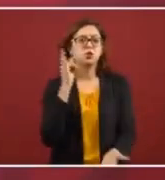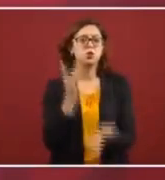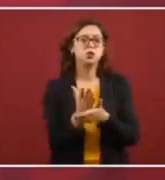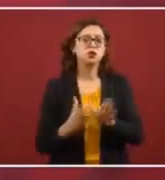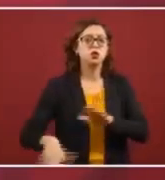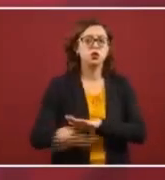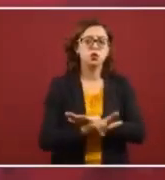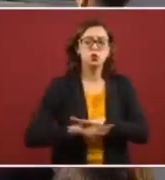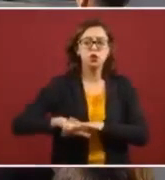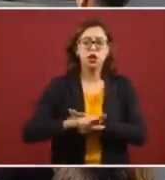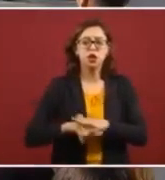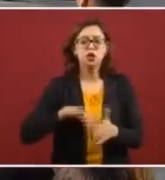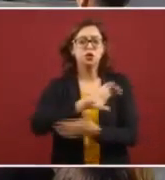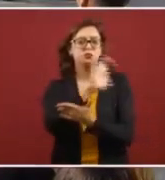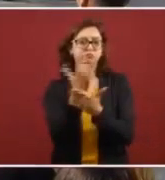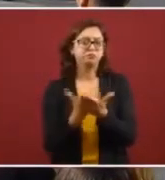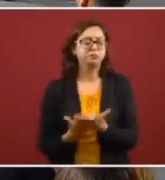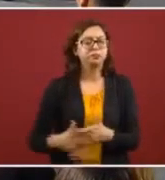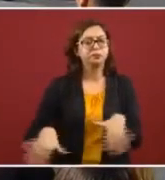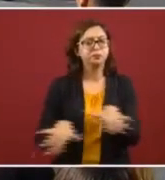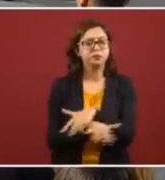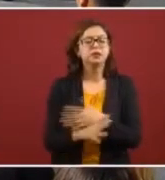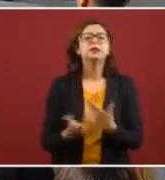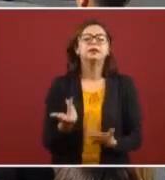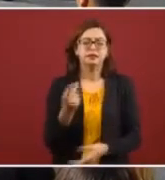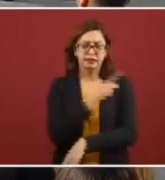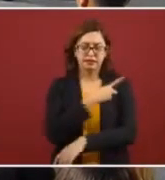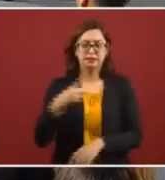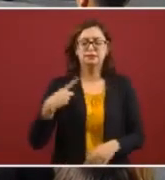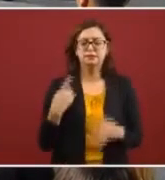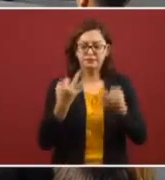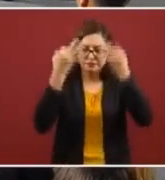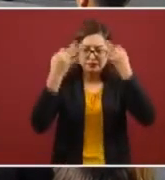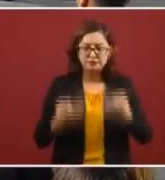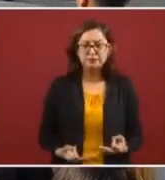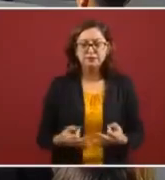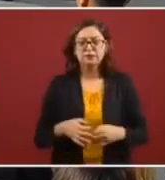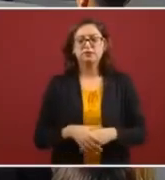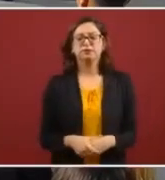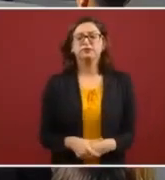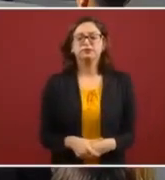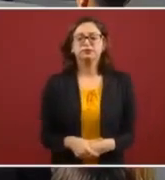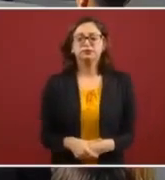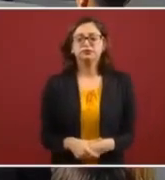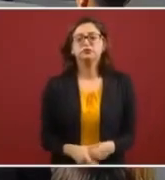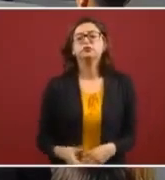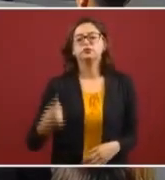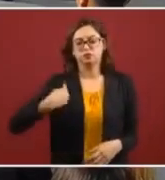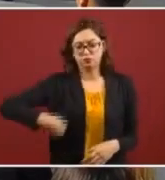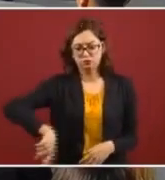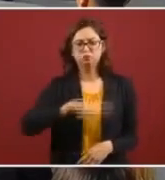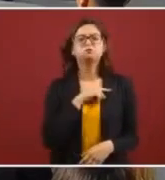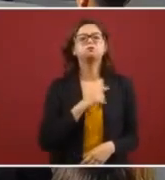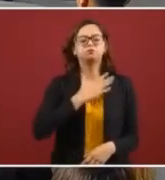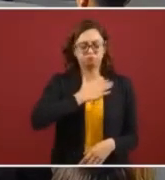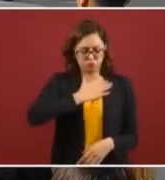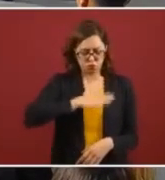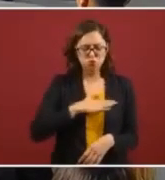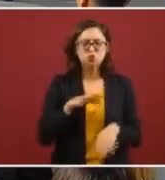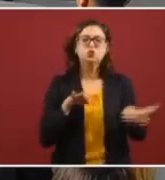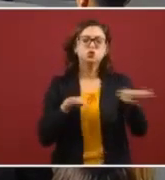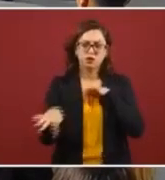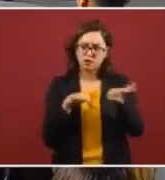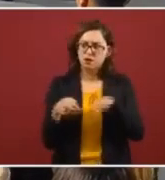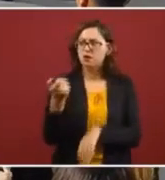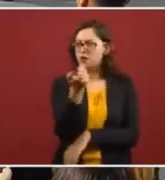And the ones that have contracts right now that are precarious, in other words, like they don't actually have